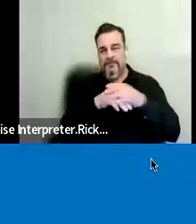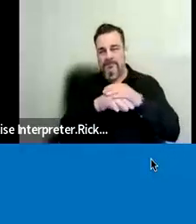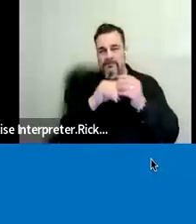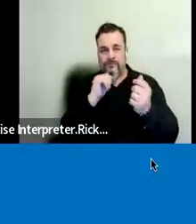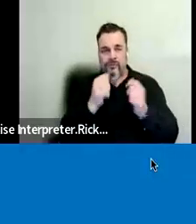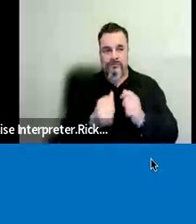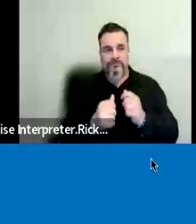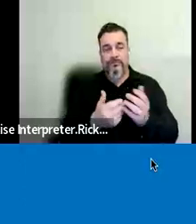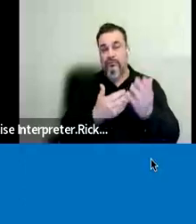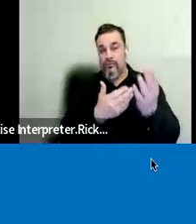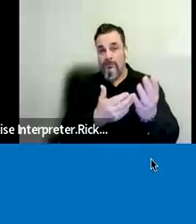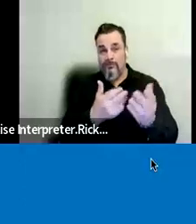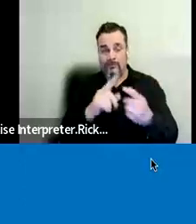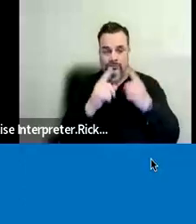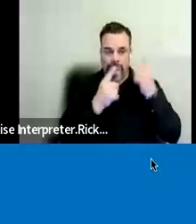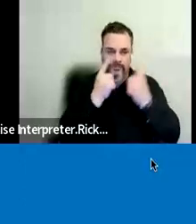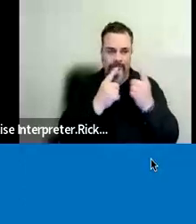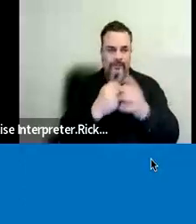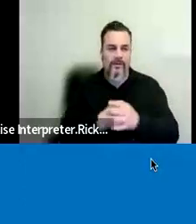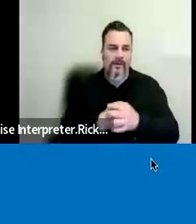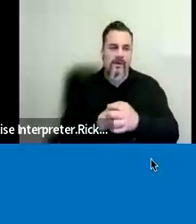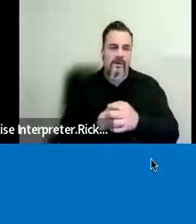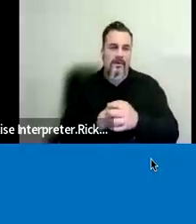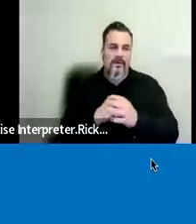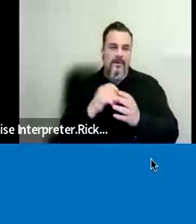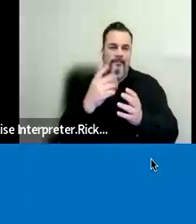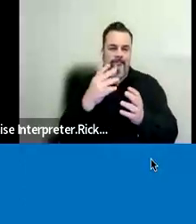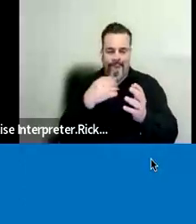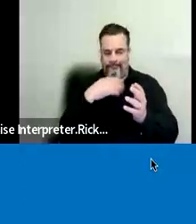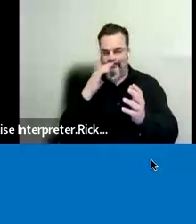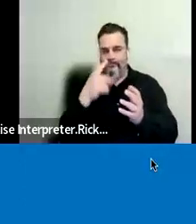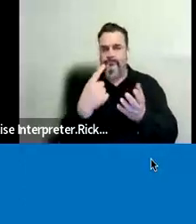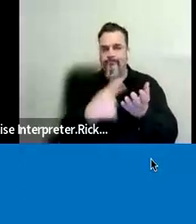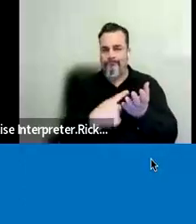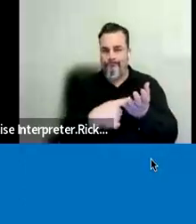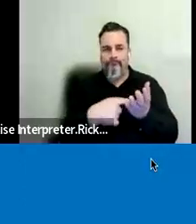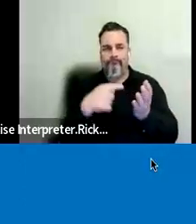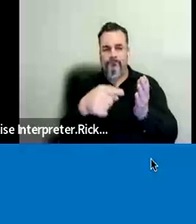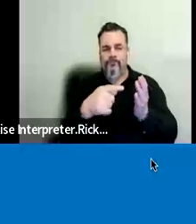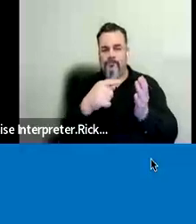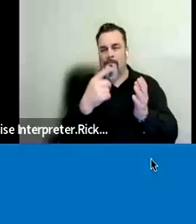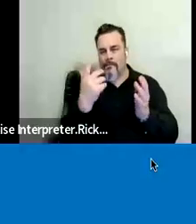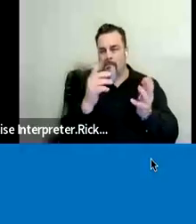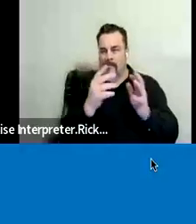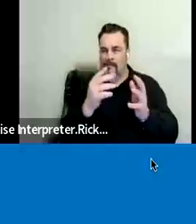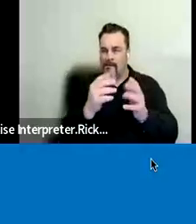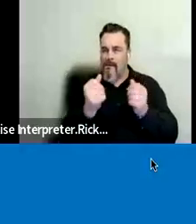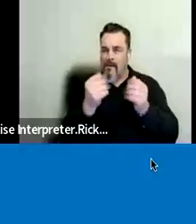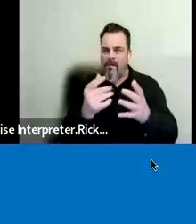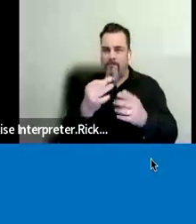made, suggestions to consider. And I'm going to go through these. There's quite a lot of